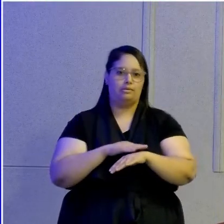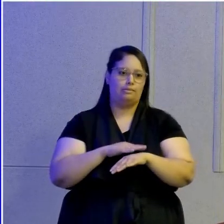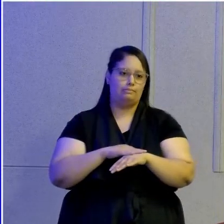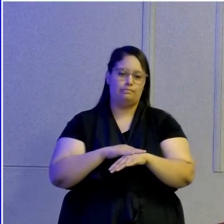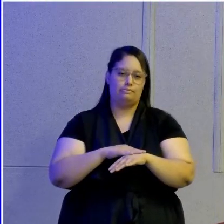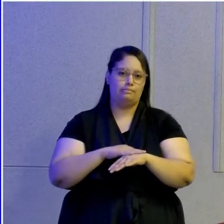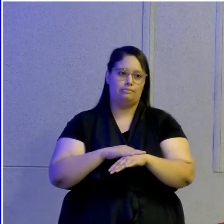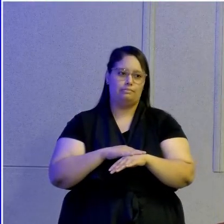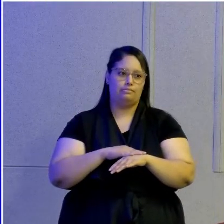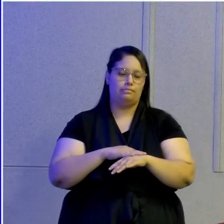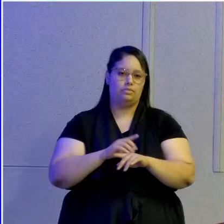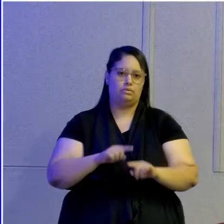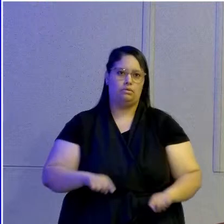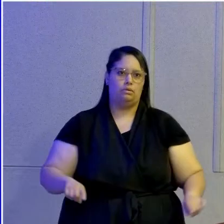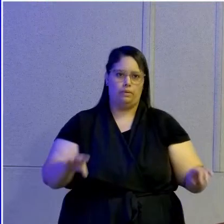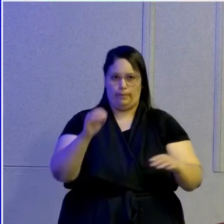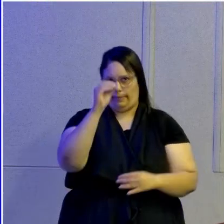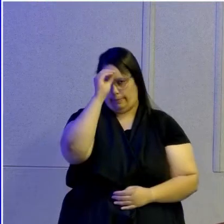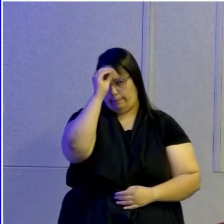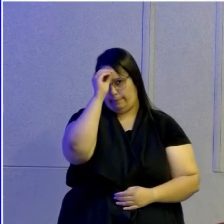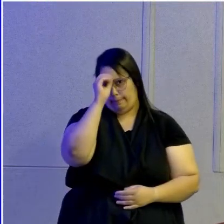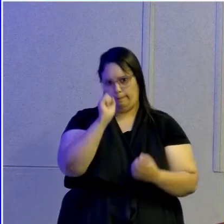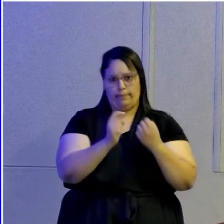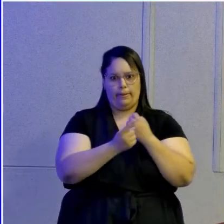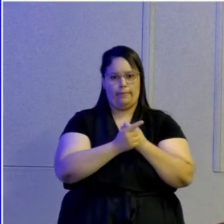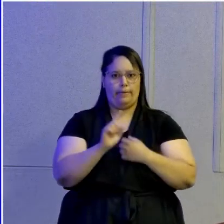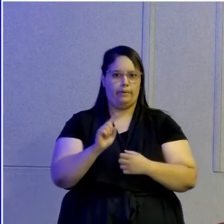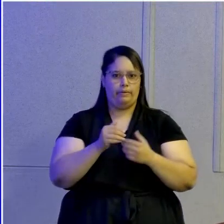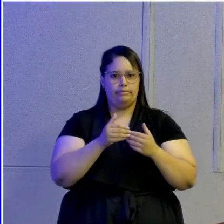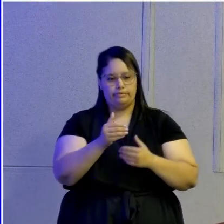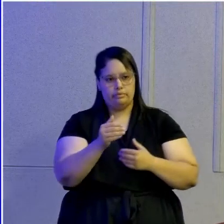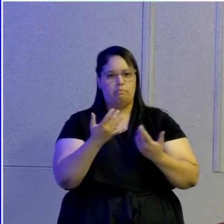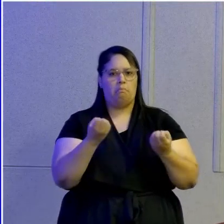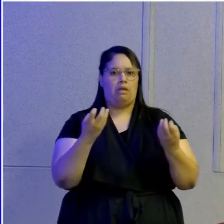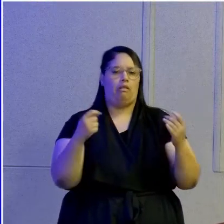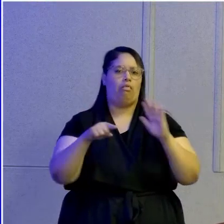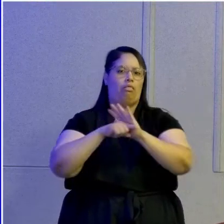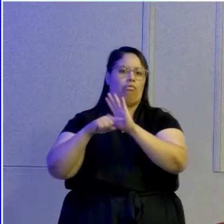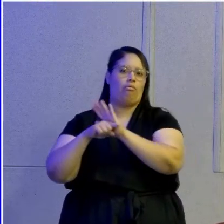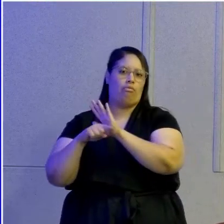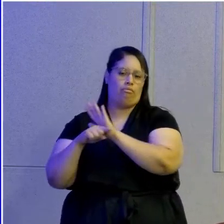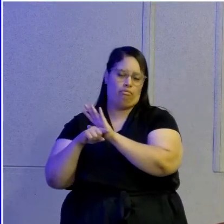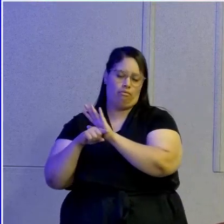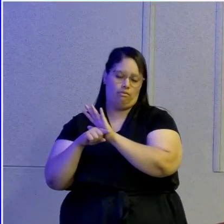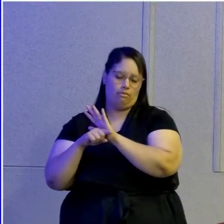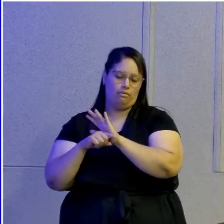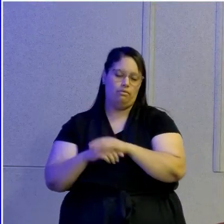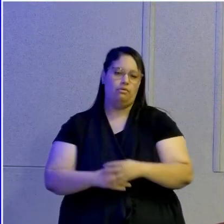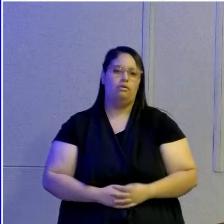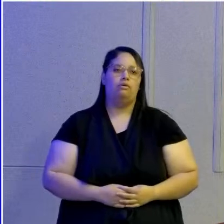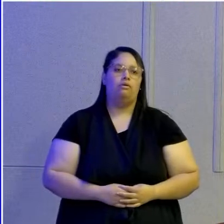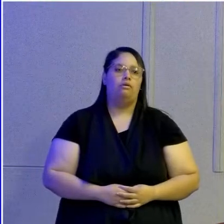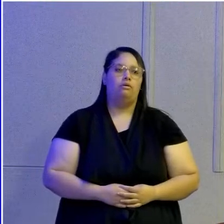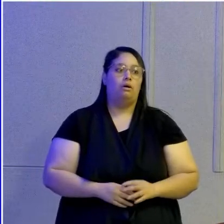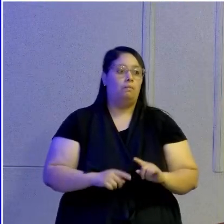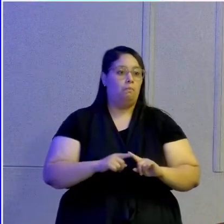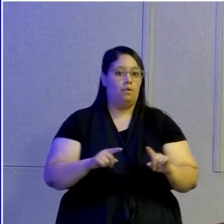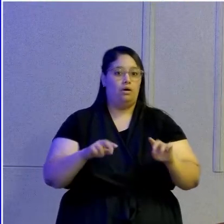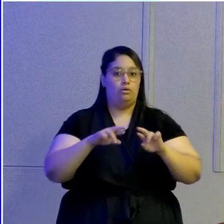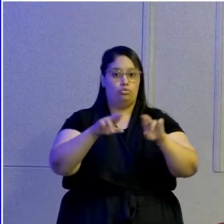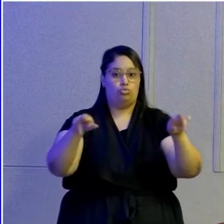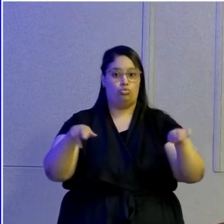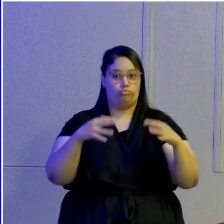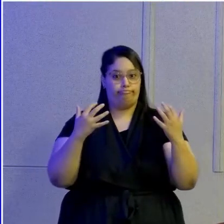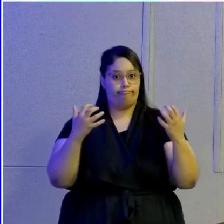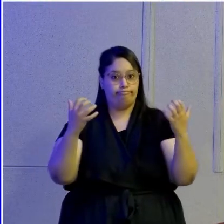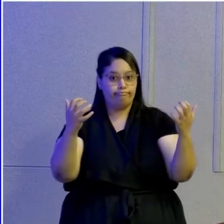nobody knew what was going to happen, and a lot of people were very pessimistic. But I think that this room shows that